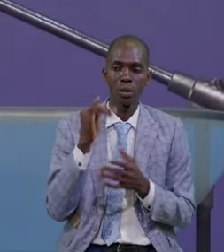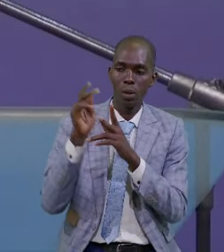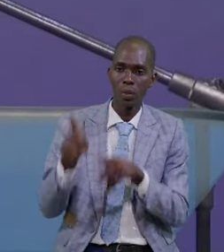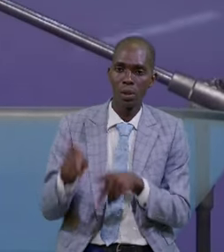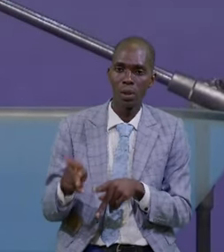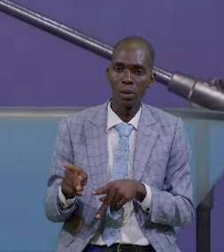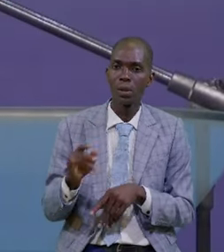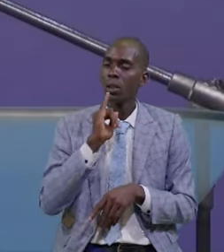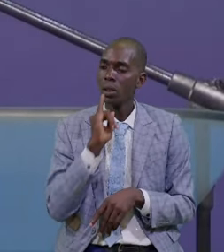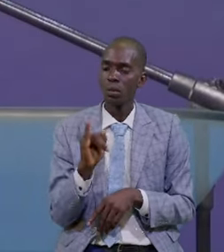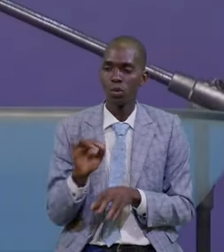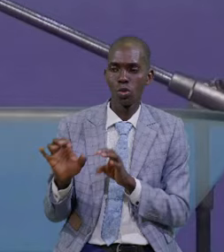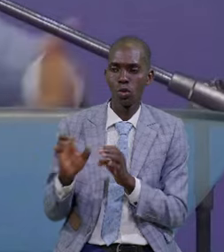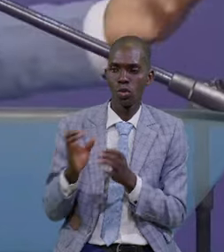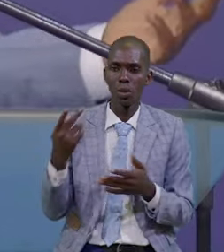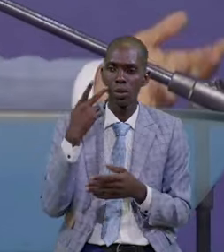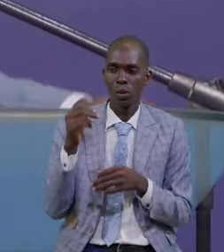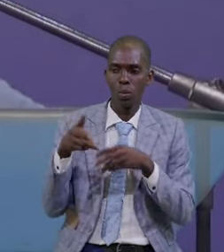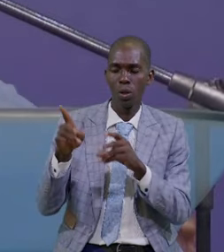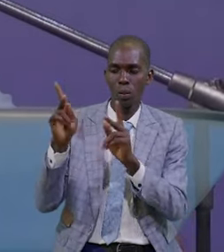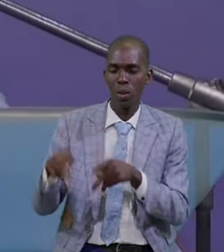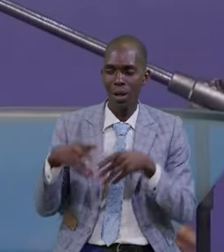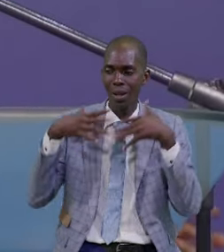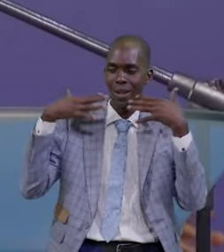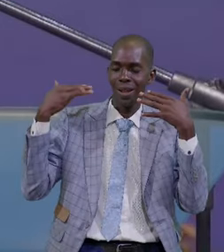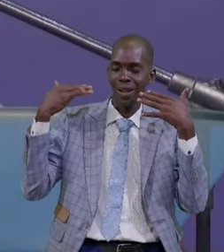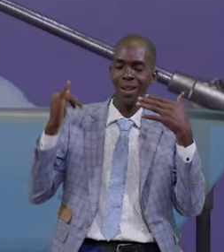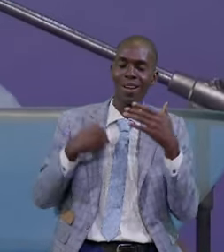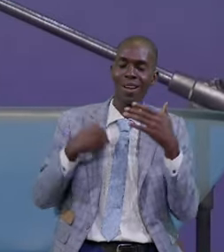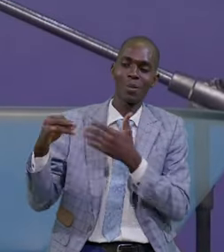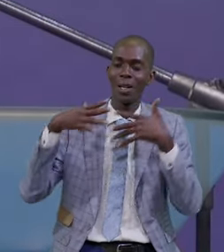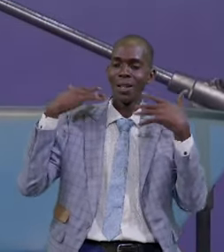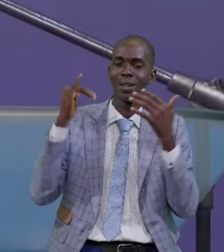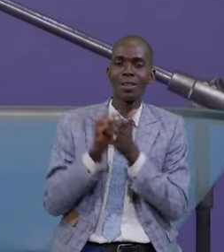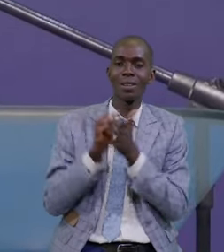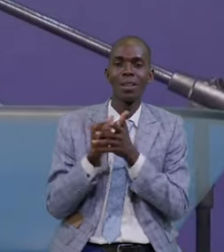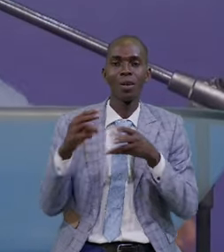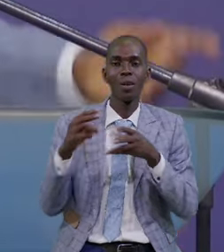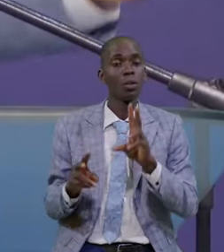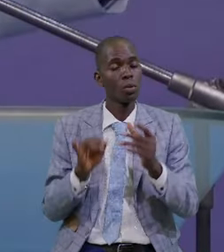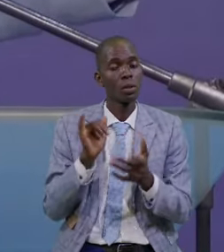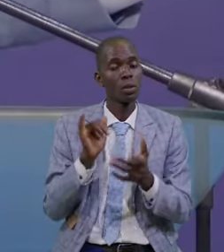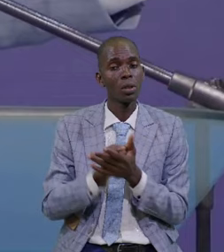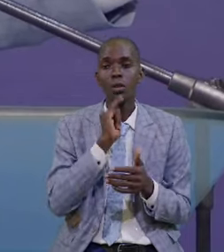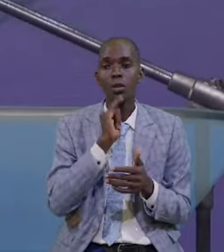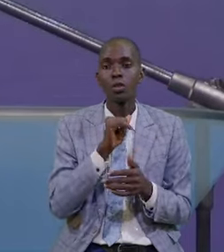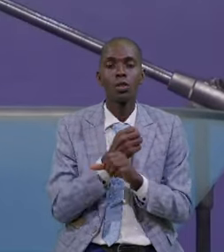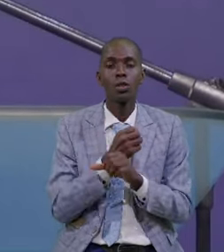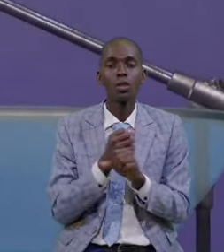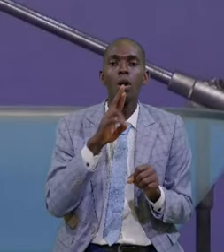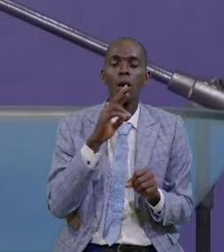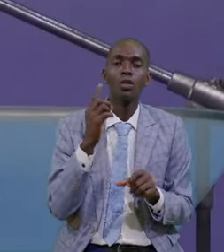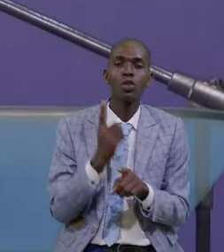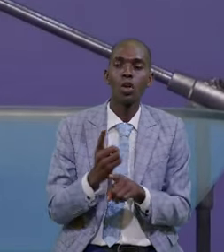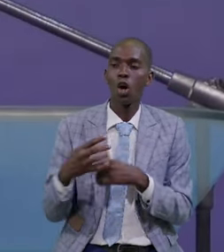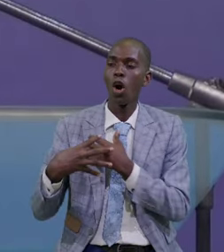the way he laughs, and I laugh that way. That's not salvation. You're just copying the joy. You